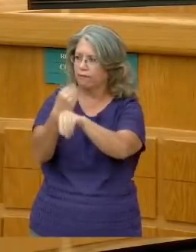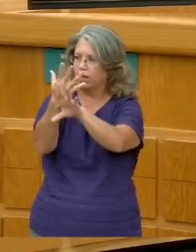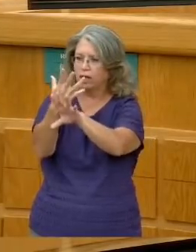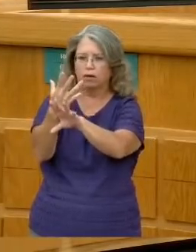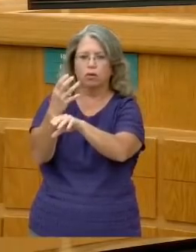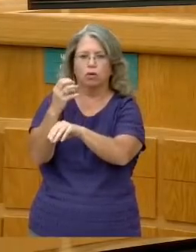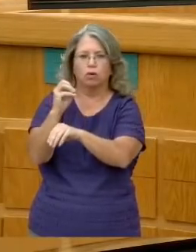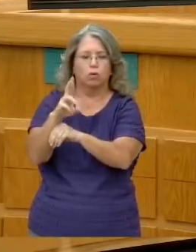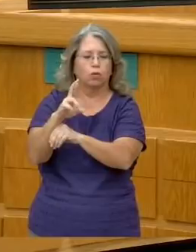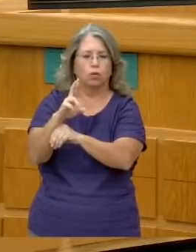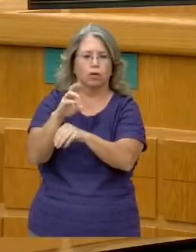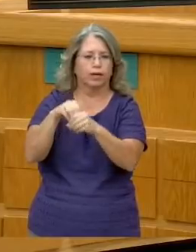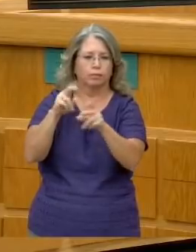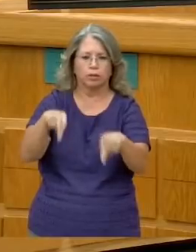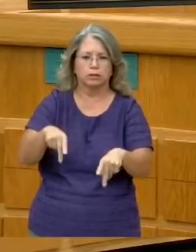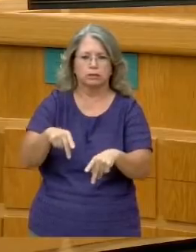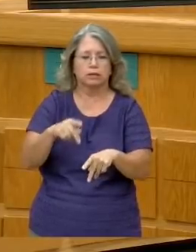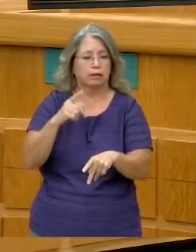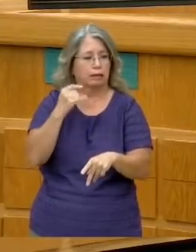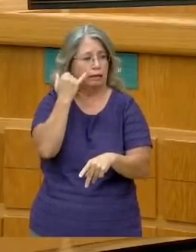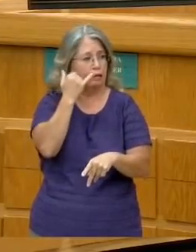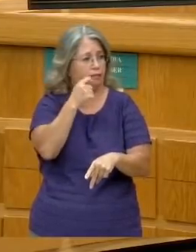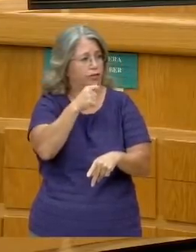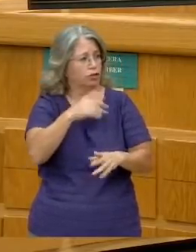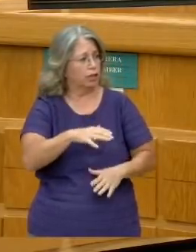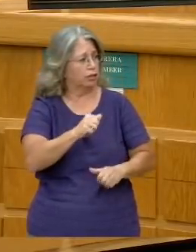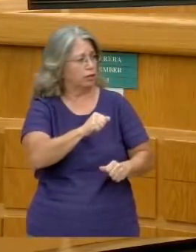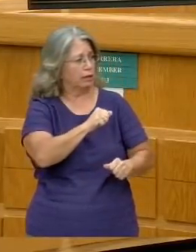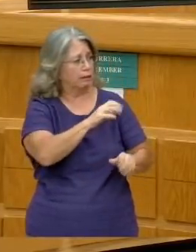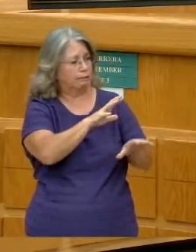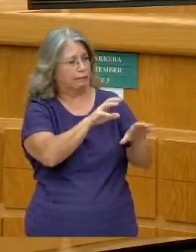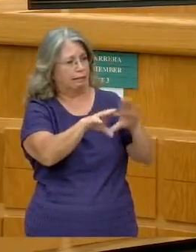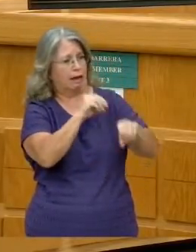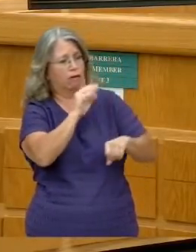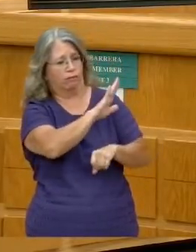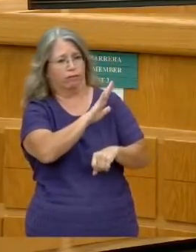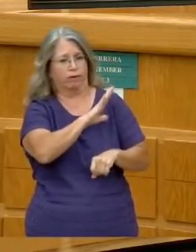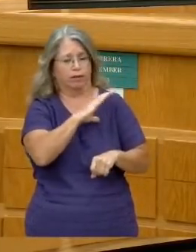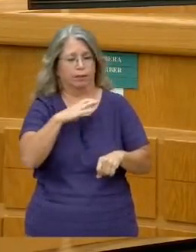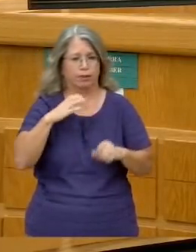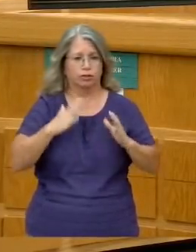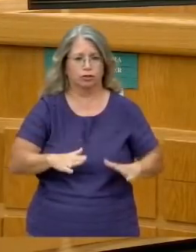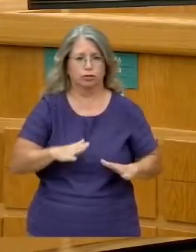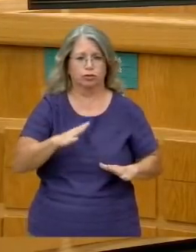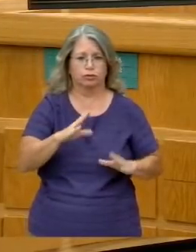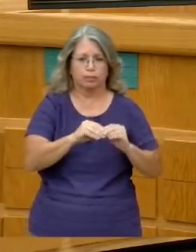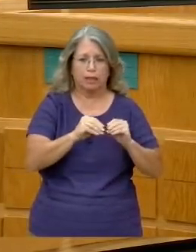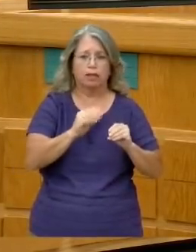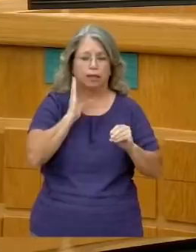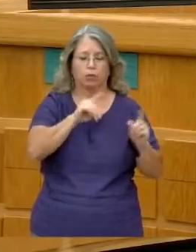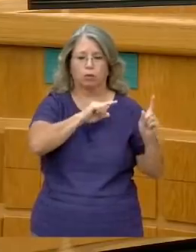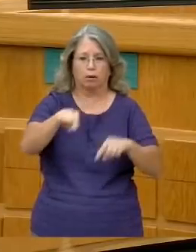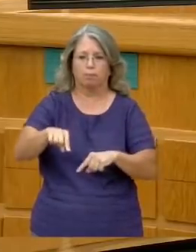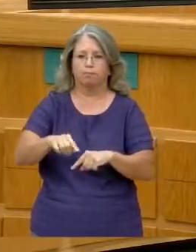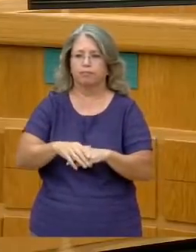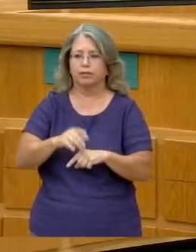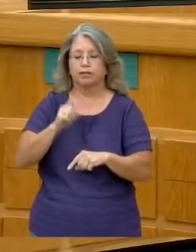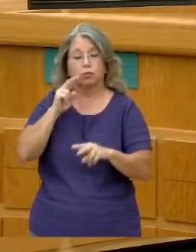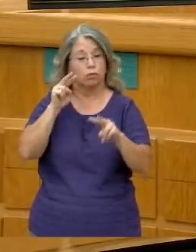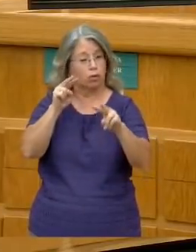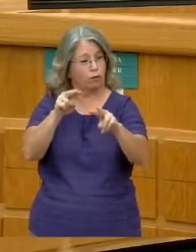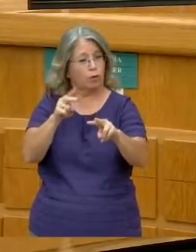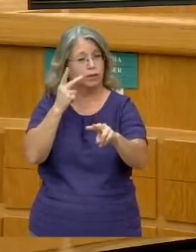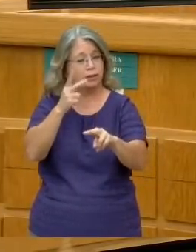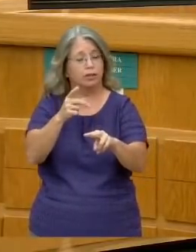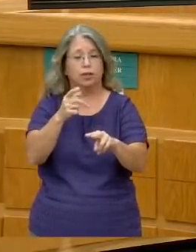person. And then if the judge is able to get out of Commissioner's Court, then she'll be here. So we look forward to seeing you. Just remember